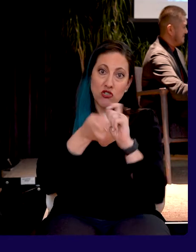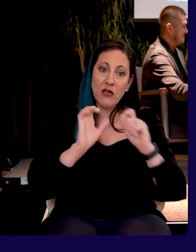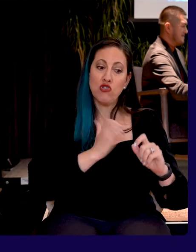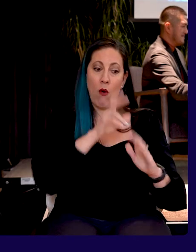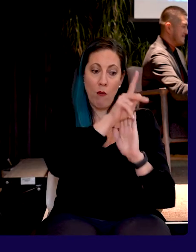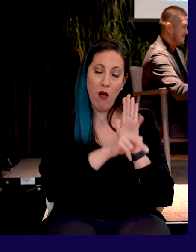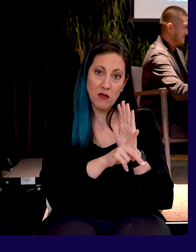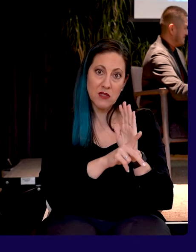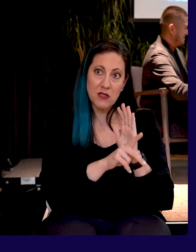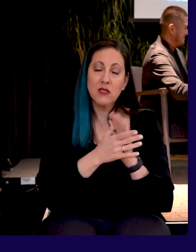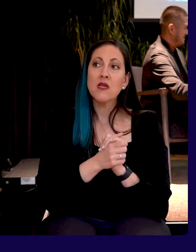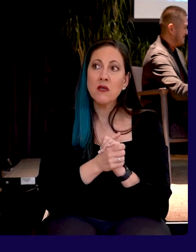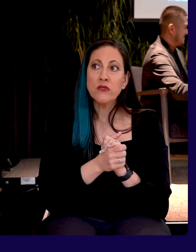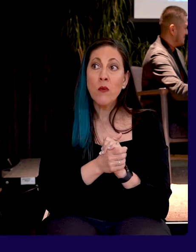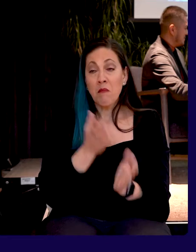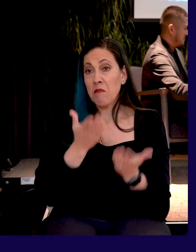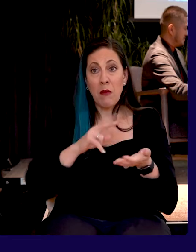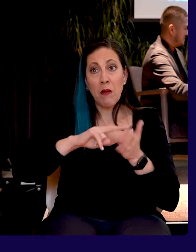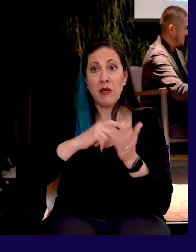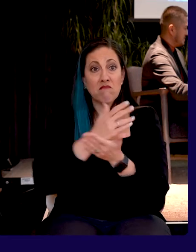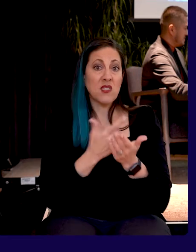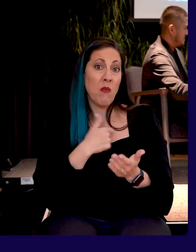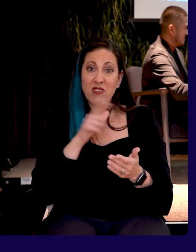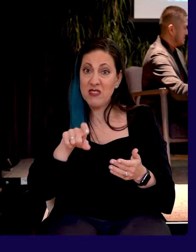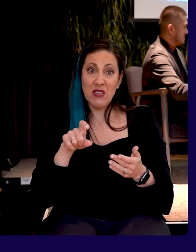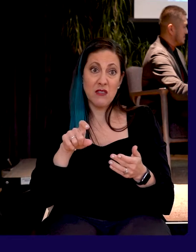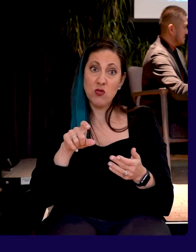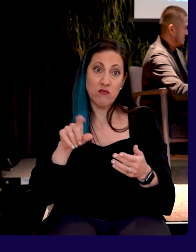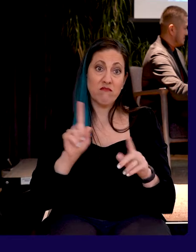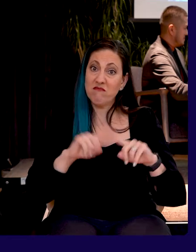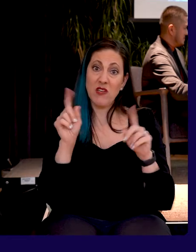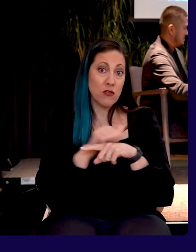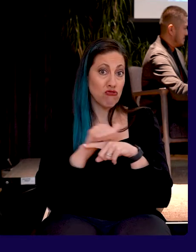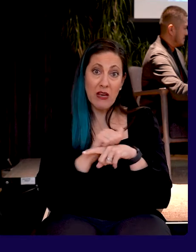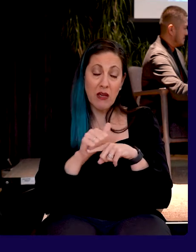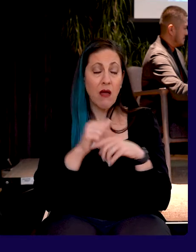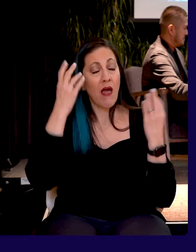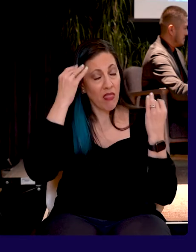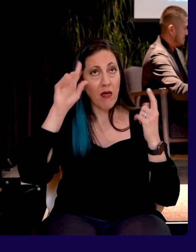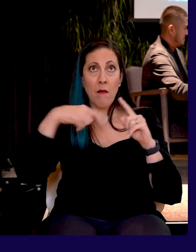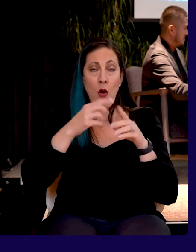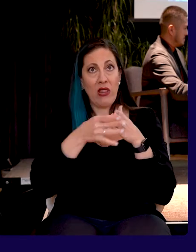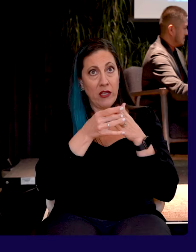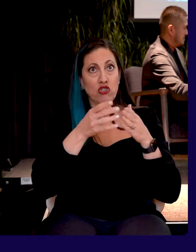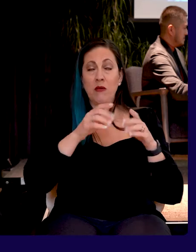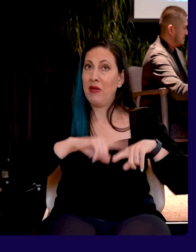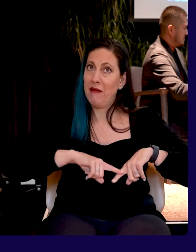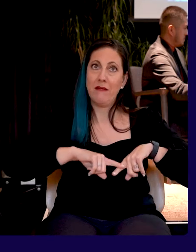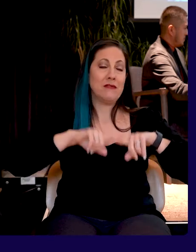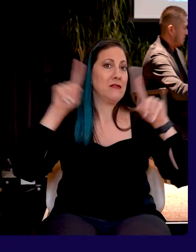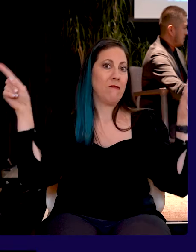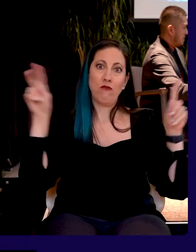and ways of working. And that might mean that some of us need to be retrained and to think about our leadership in a very different way than what's been